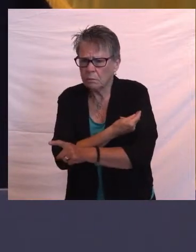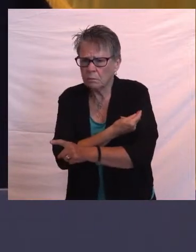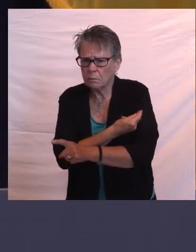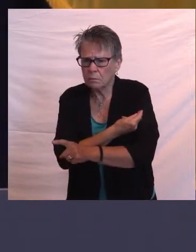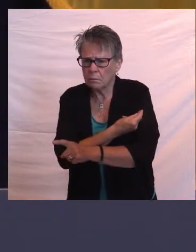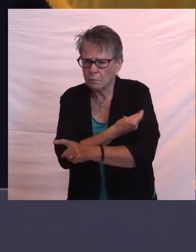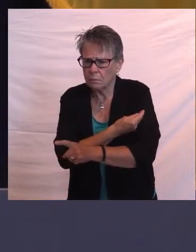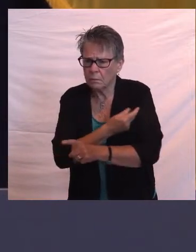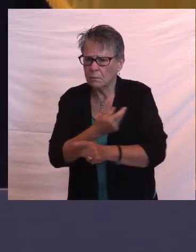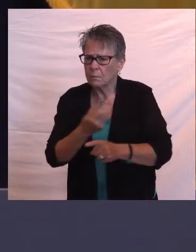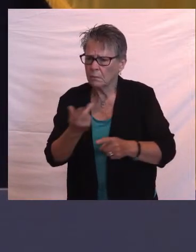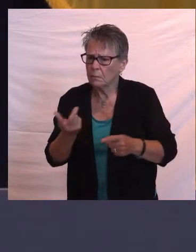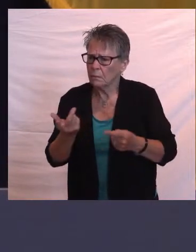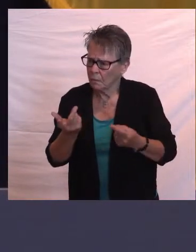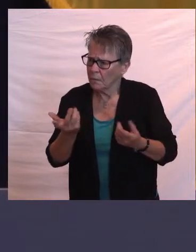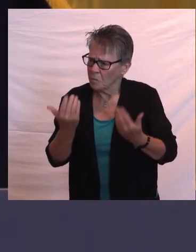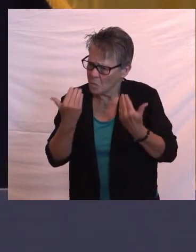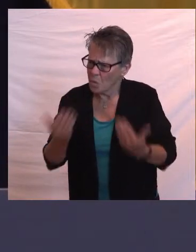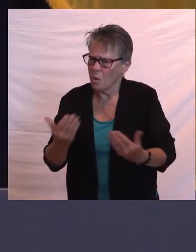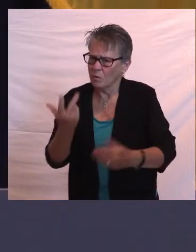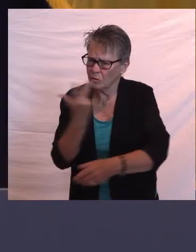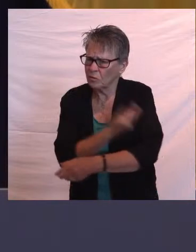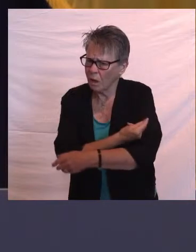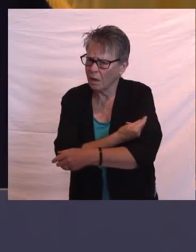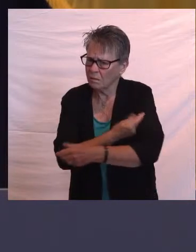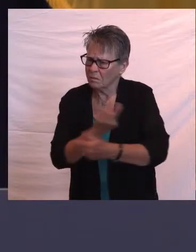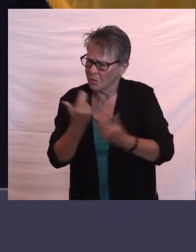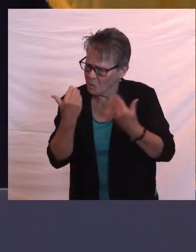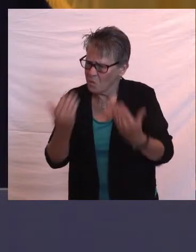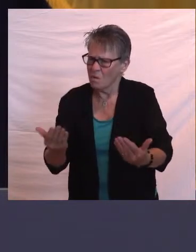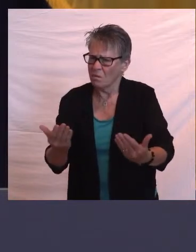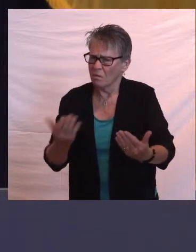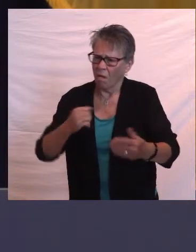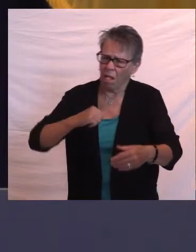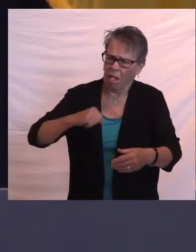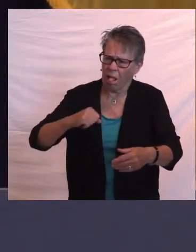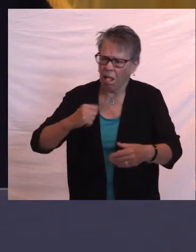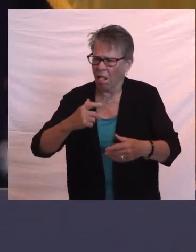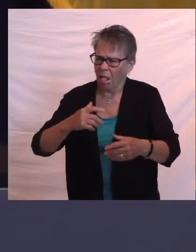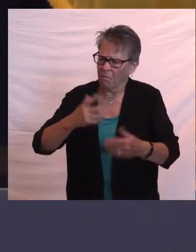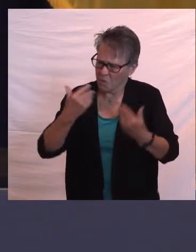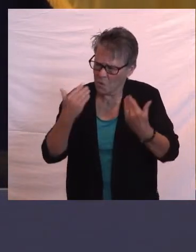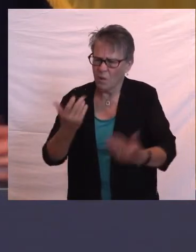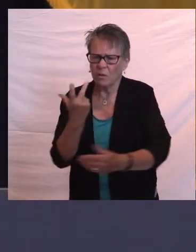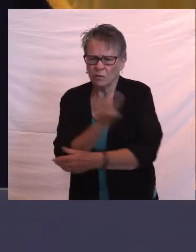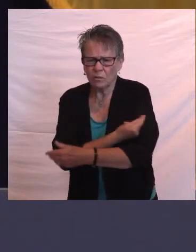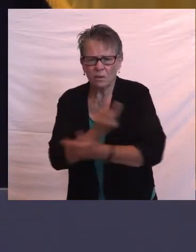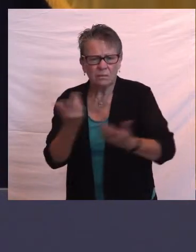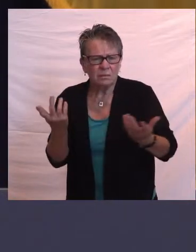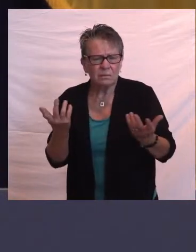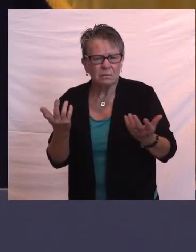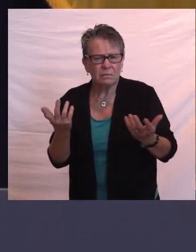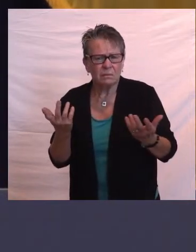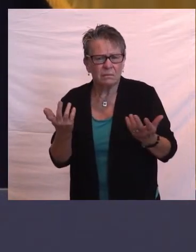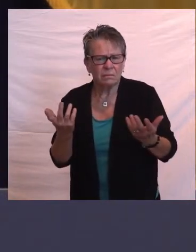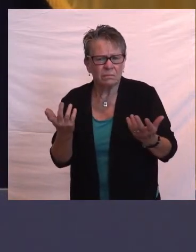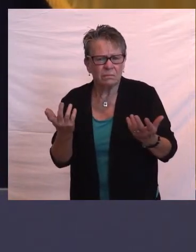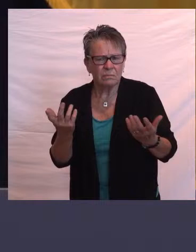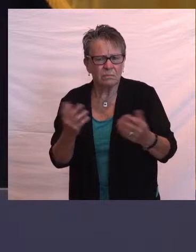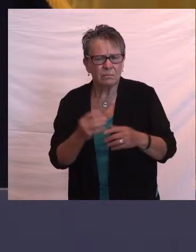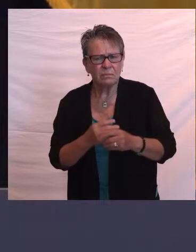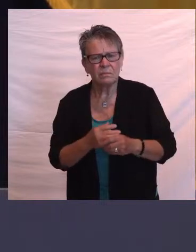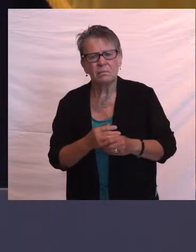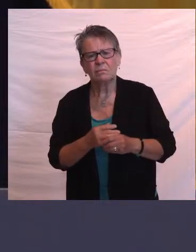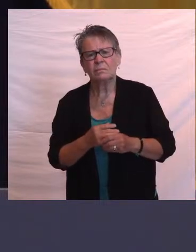as a state. That's our same mindset for the boosters as well. Anecdotally, and again, I'll defer to you all, I